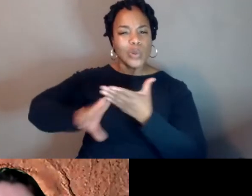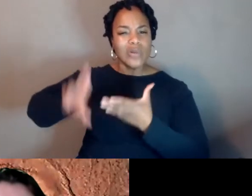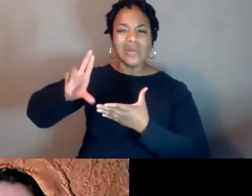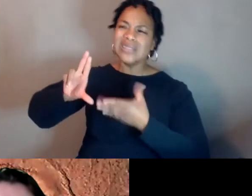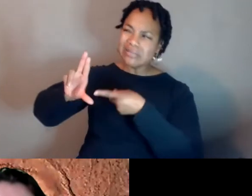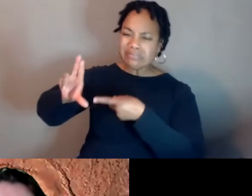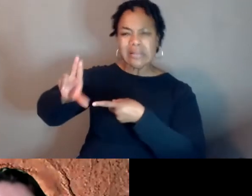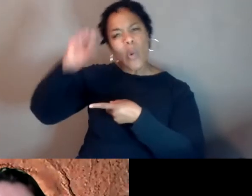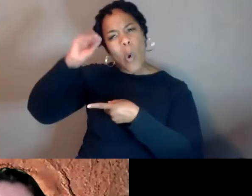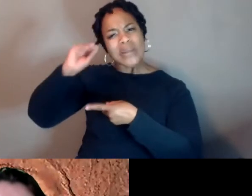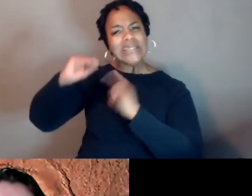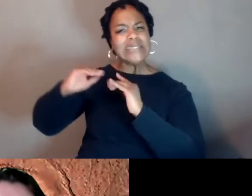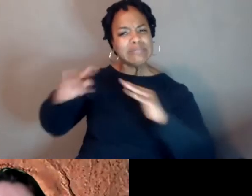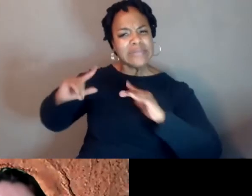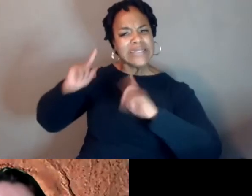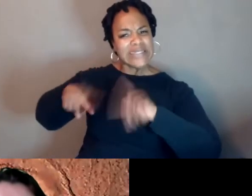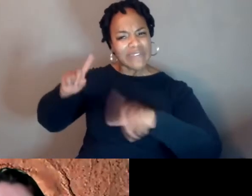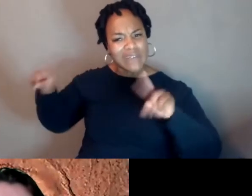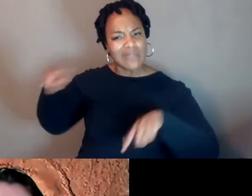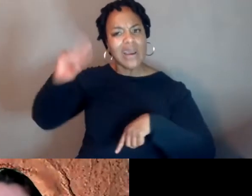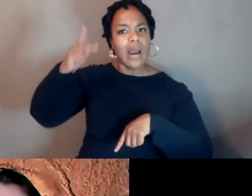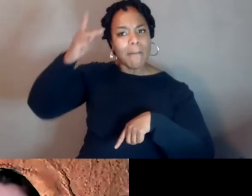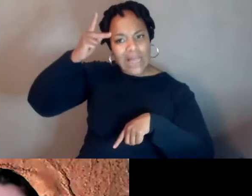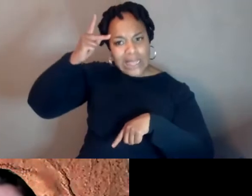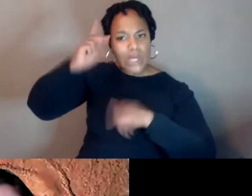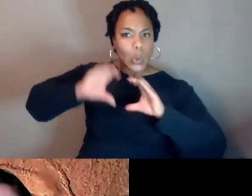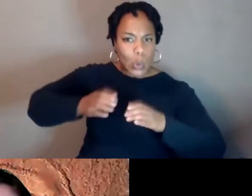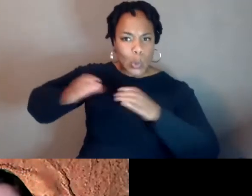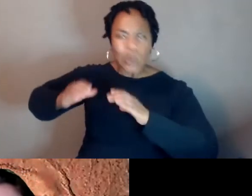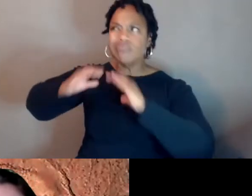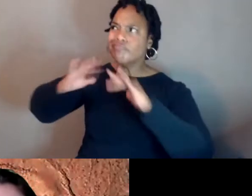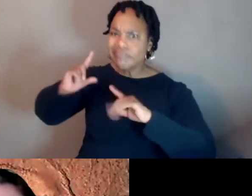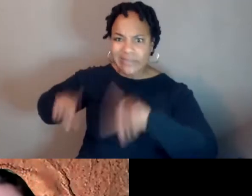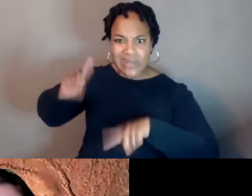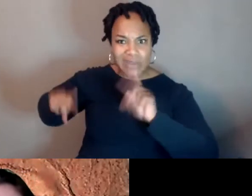and political party affiliation, Green Party.